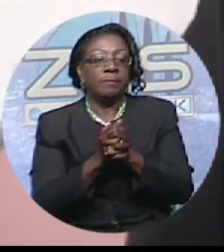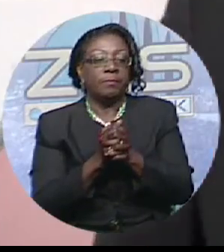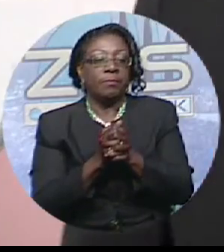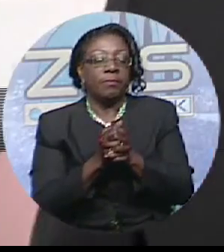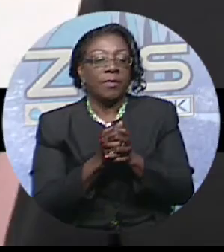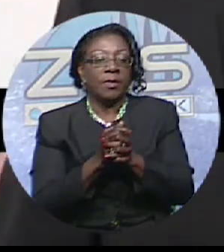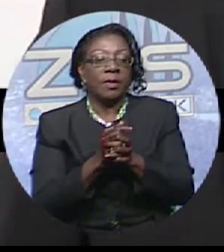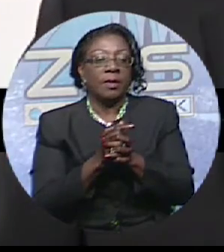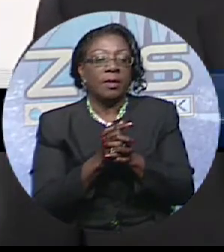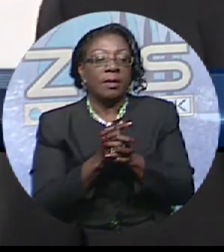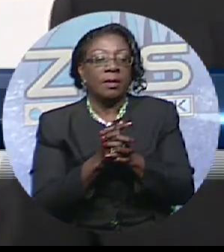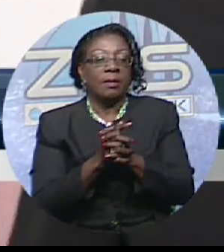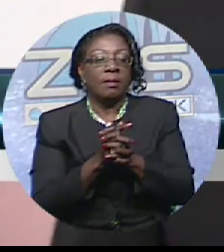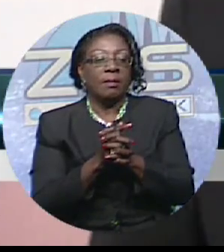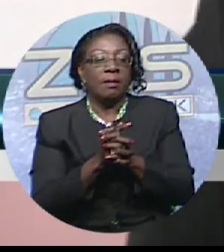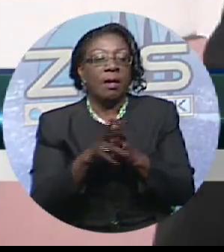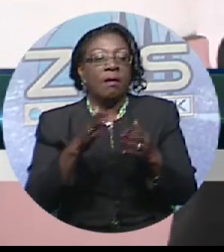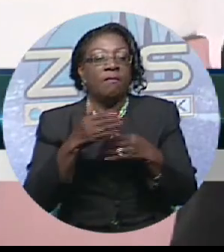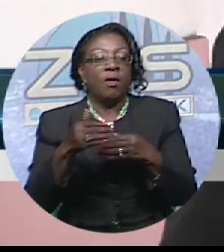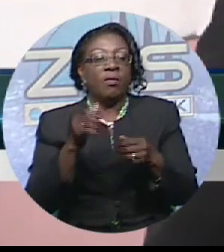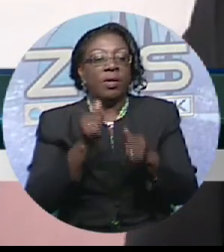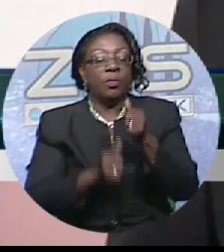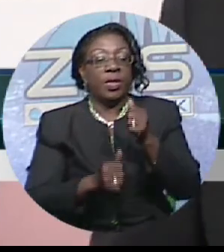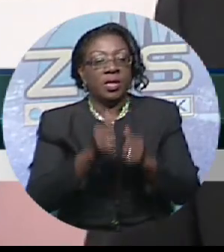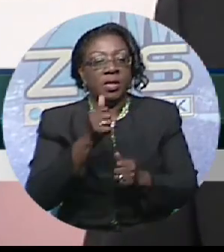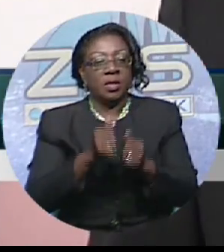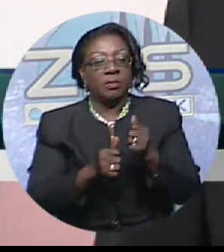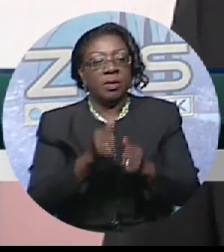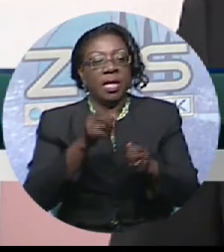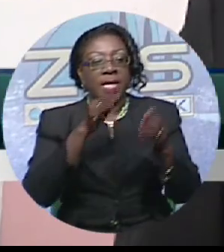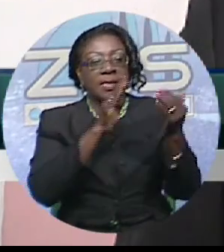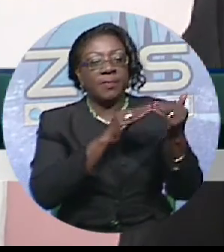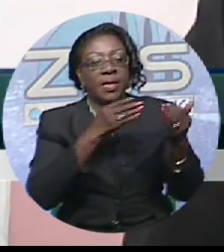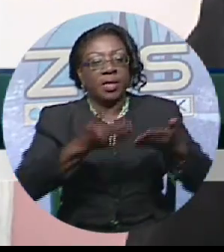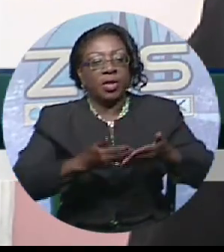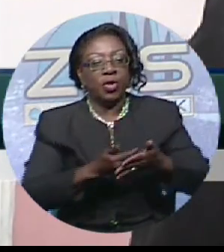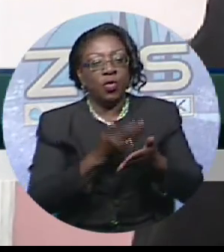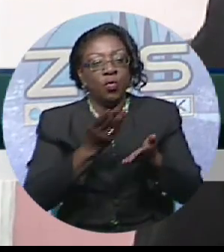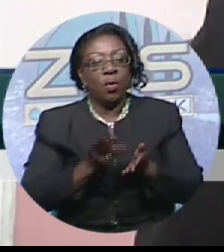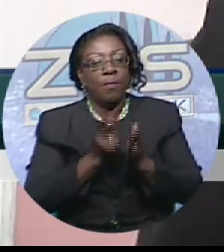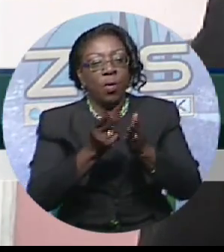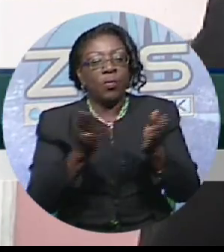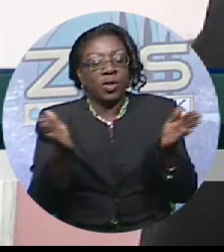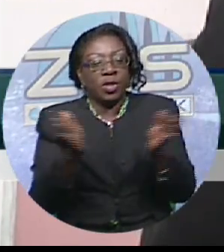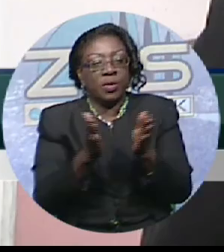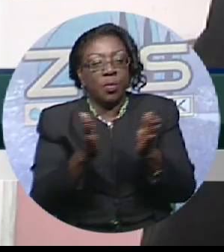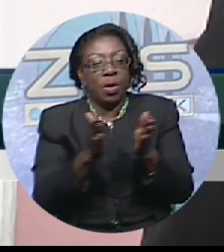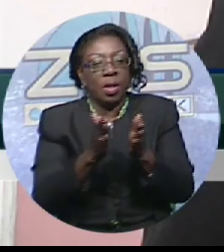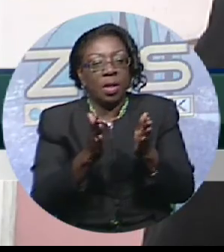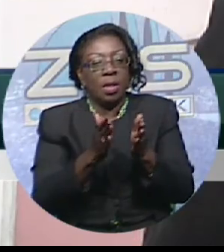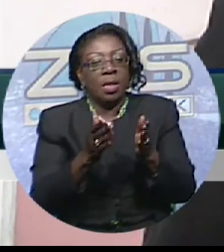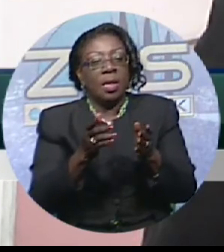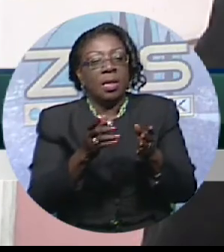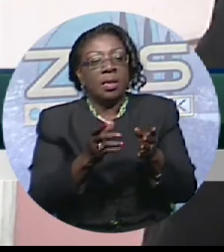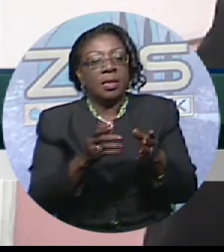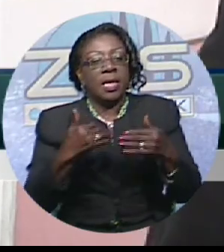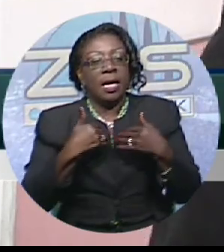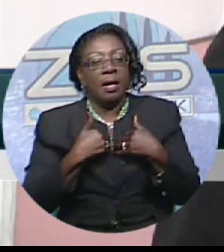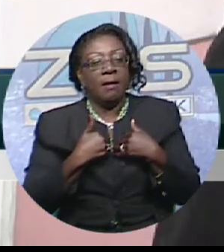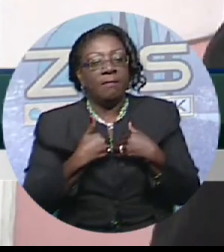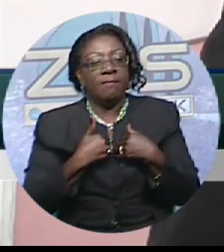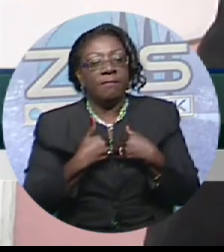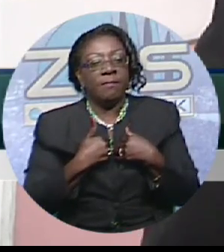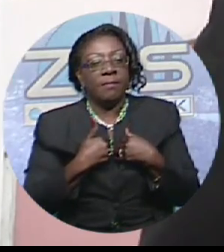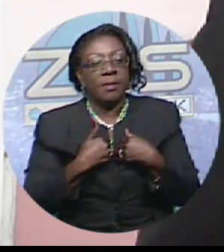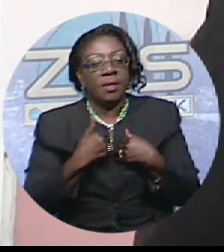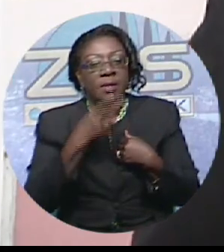is going to dry dock, following which they expect to introduce a new vessel that will be much smaller. They have, of course, noted